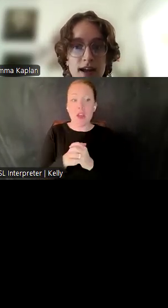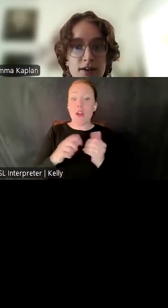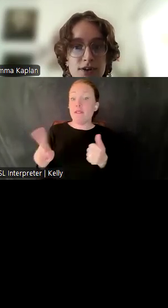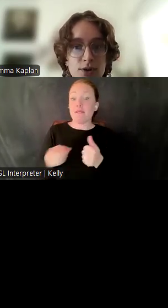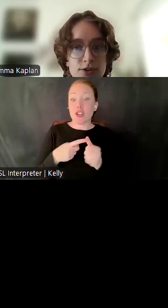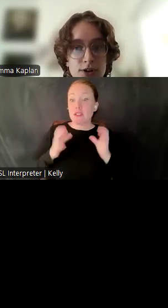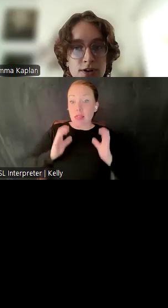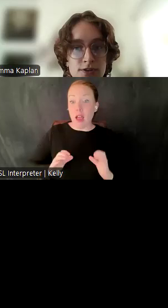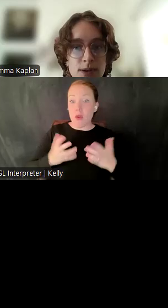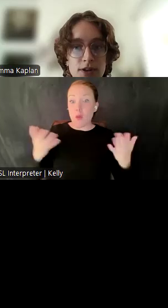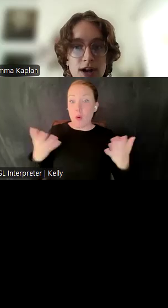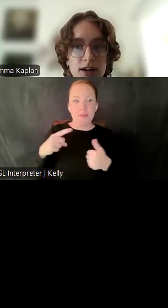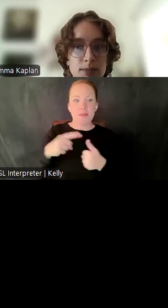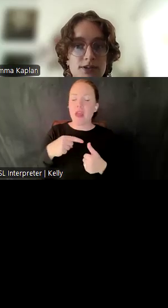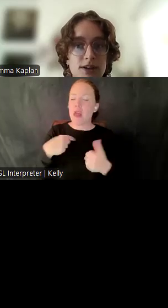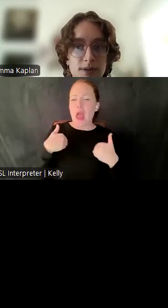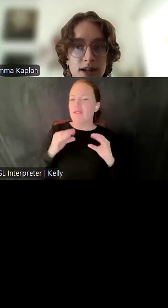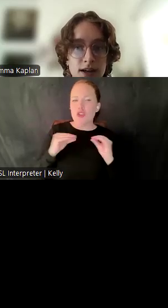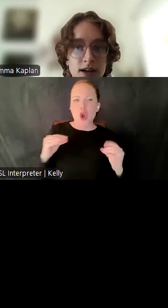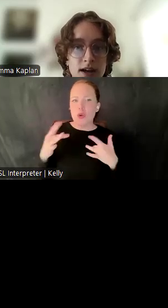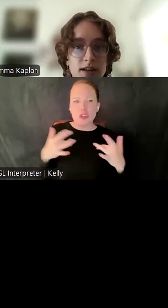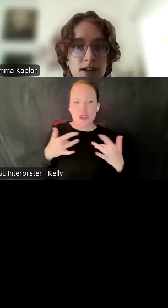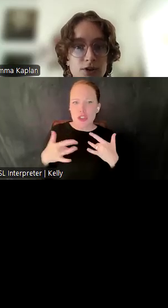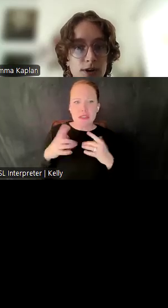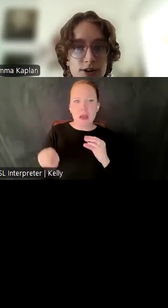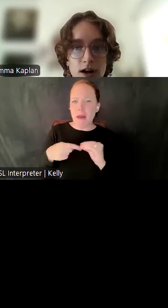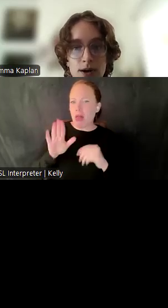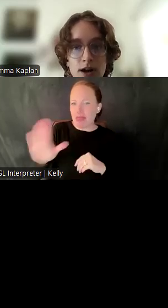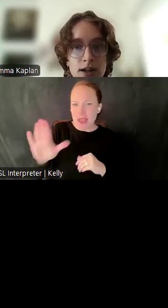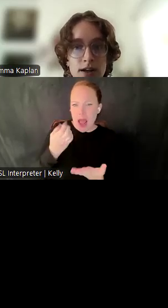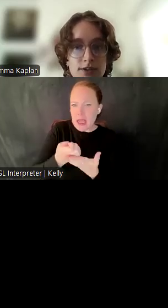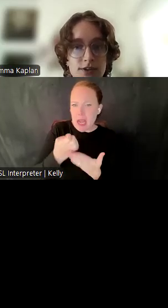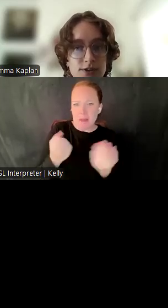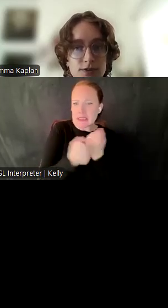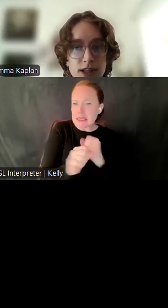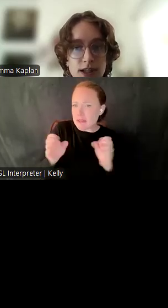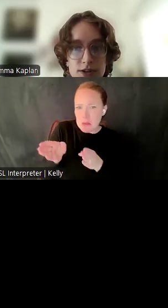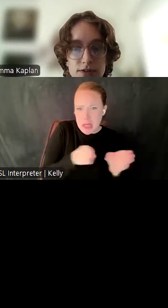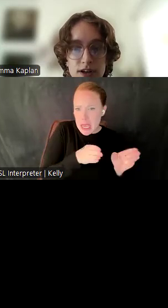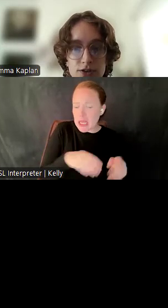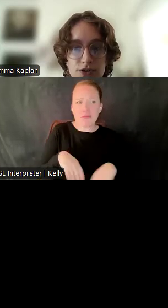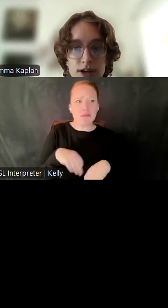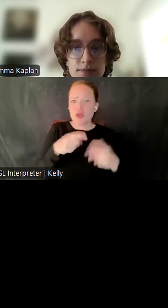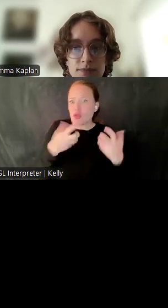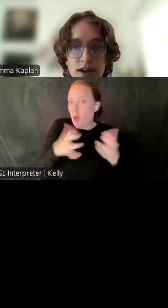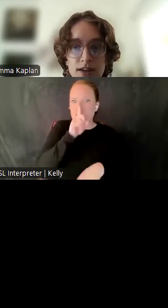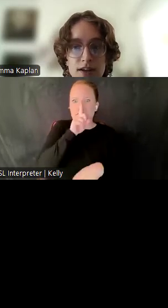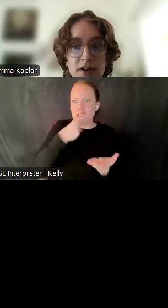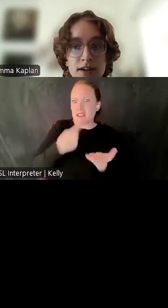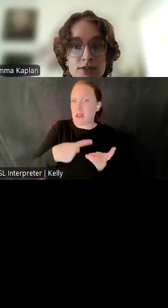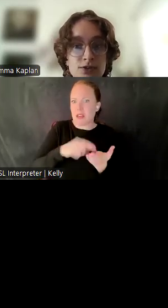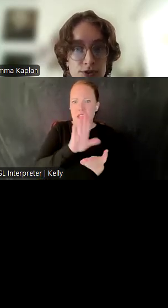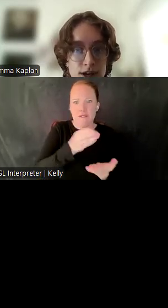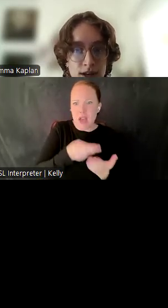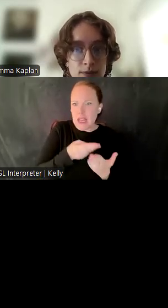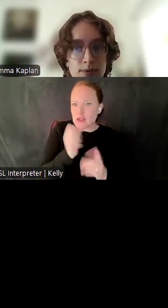is they have no concerns about their economic safety planning and they don't want to talk about any assistance relating to their financial state. They